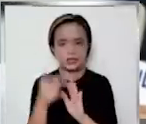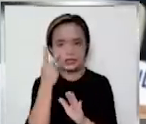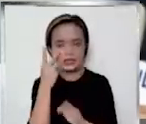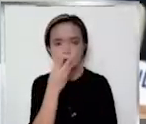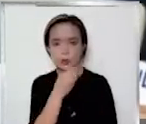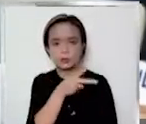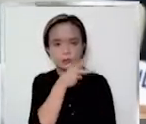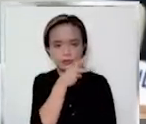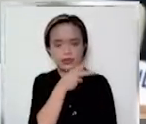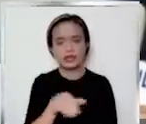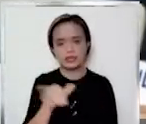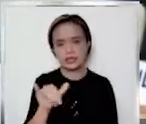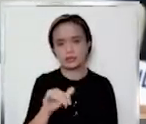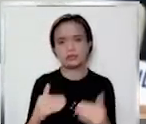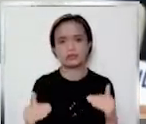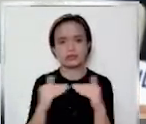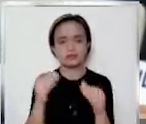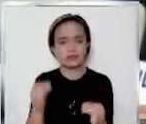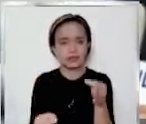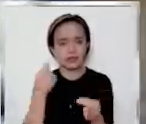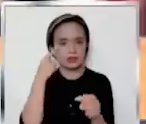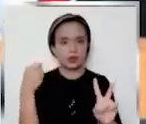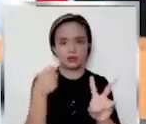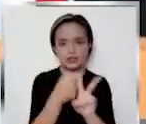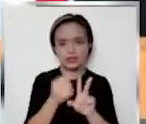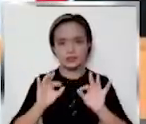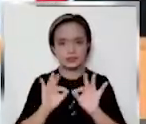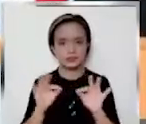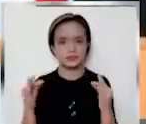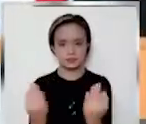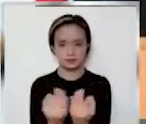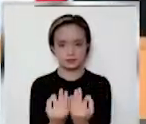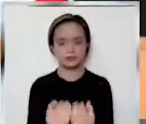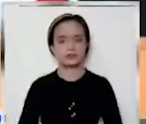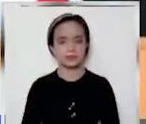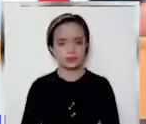justice, remedy, and reparations for victims and their families. President Marcos